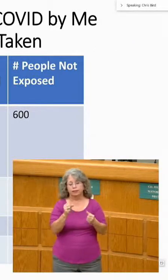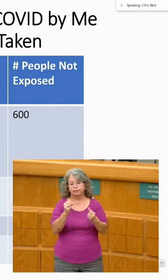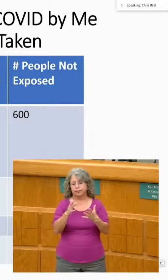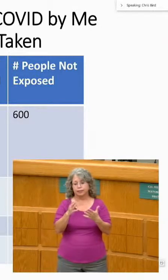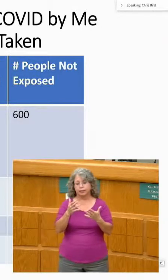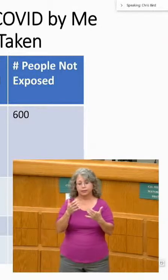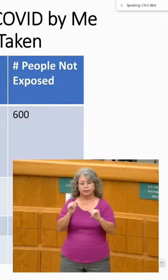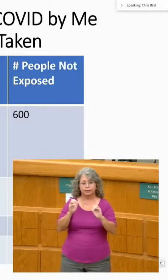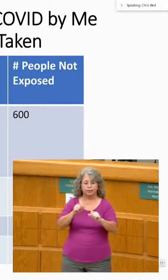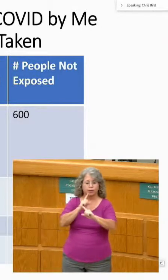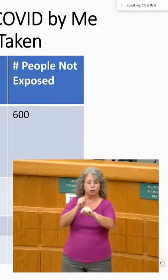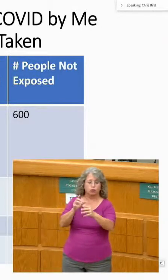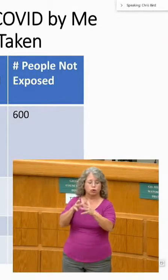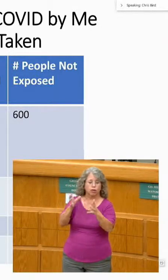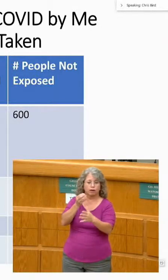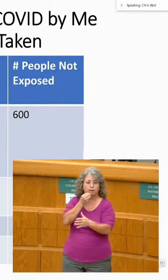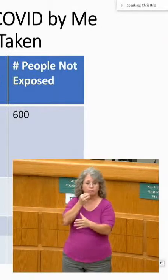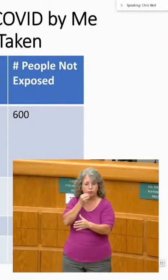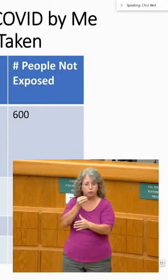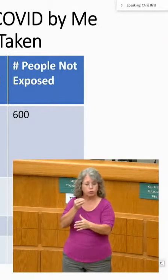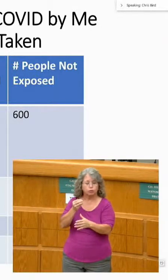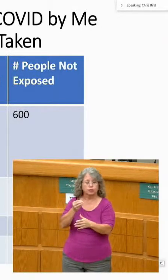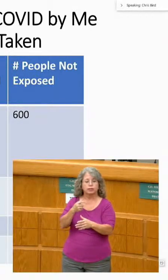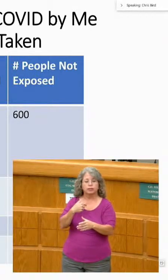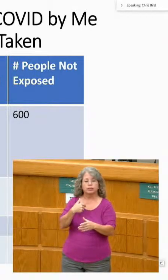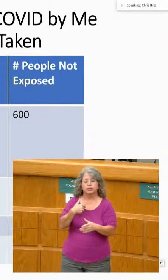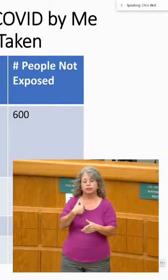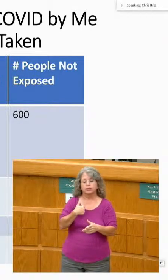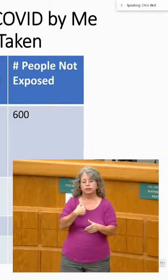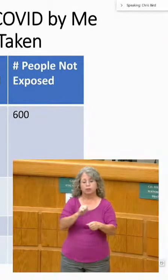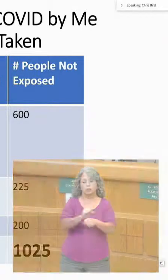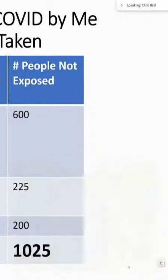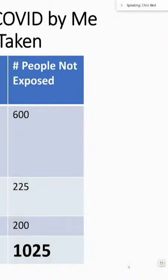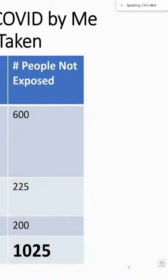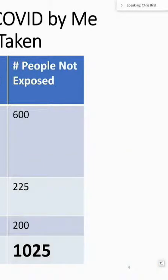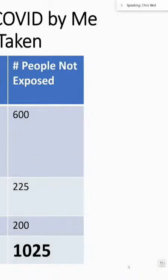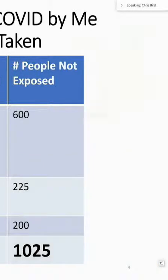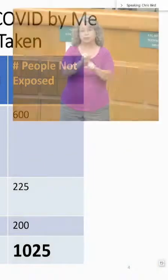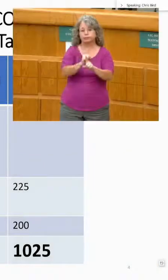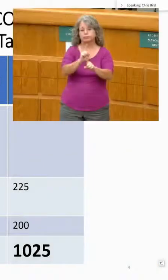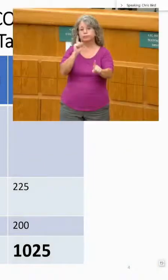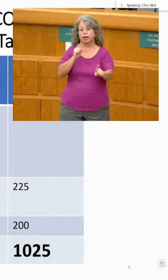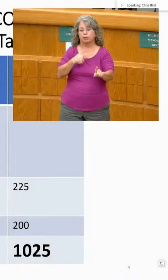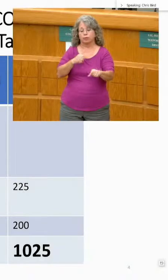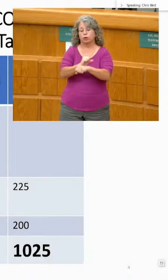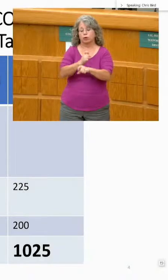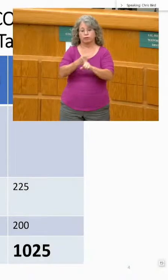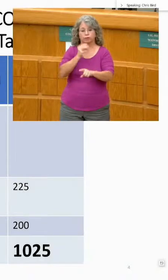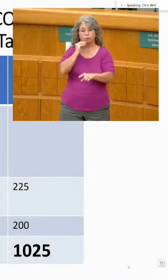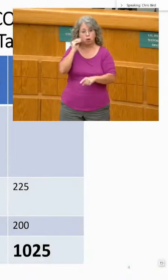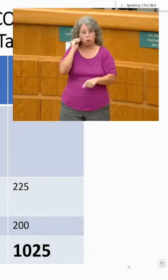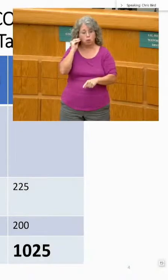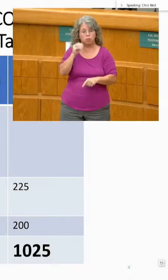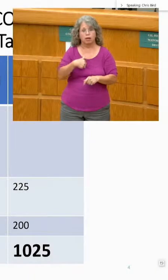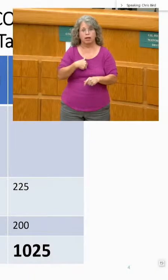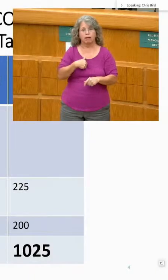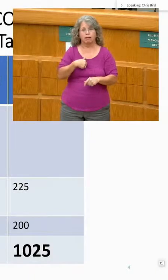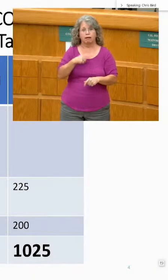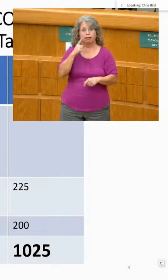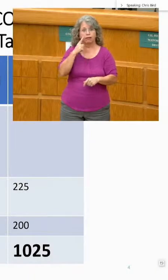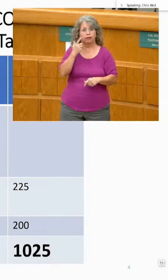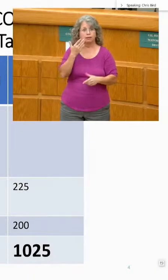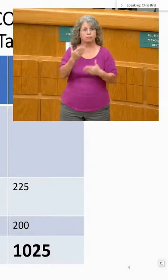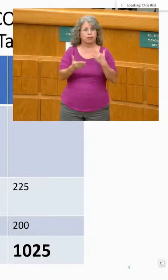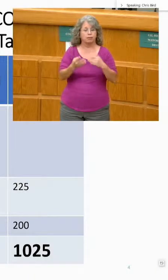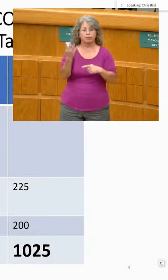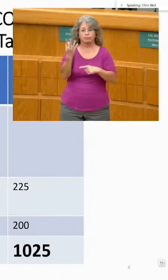there's a lot of curbside pickup and takeout. So by working remotely, remote learning, and reduced people at the university, I